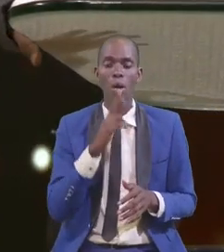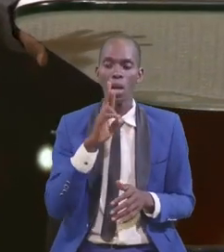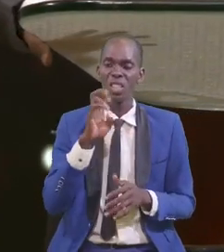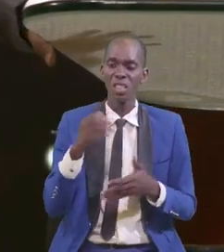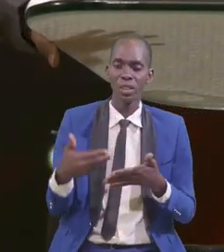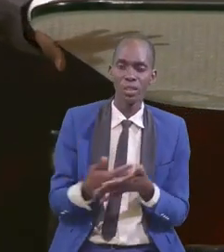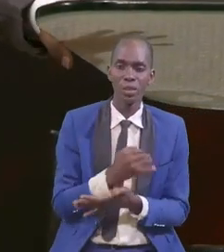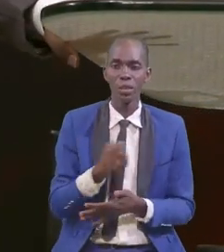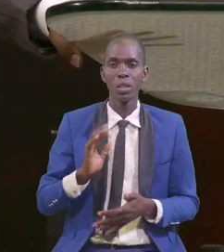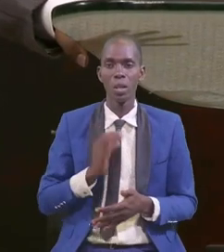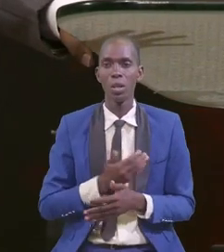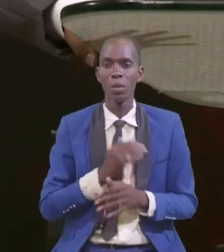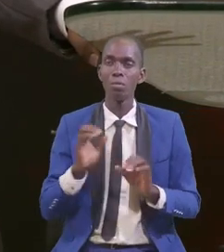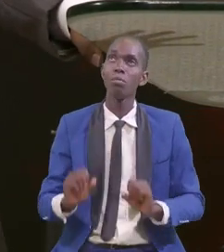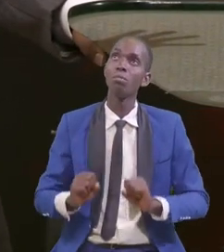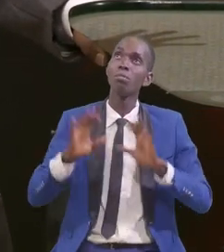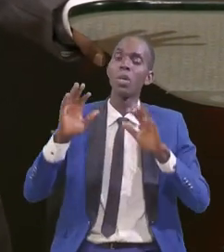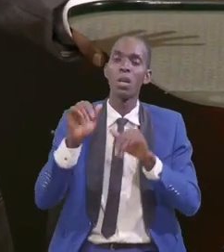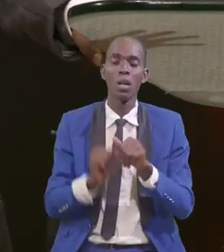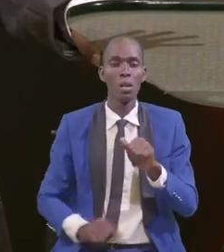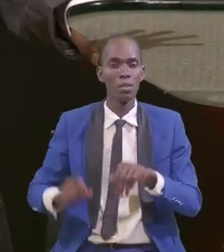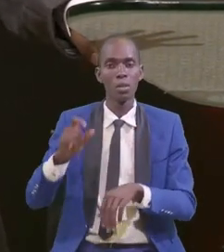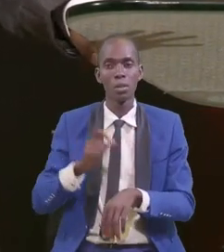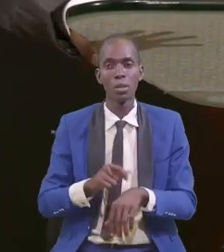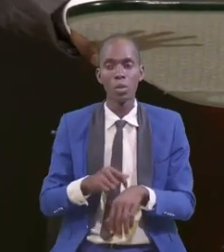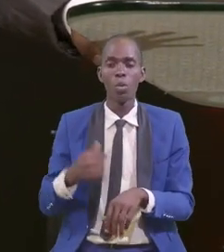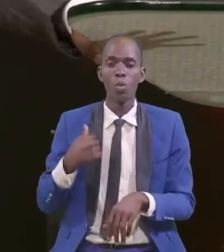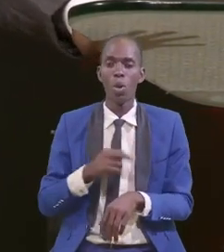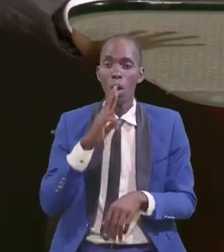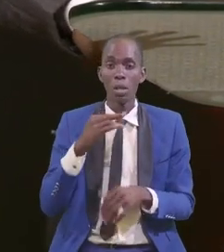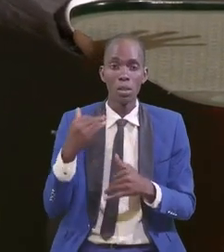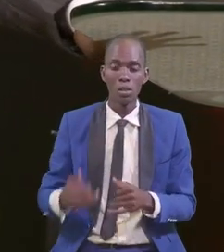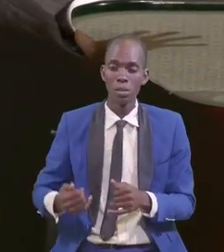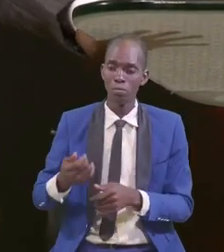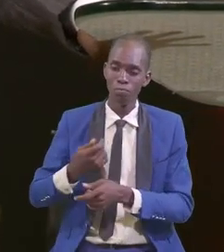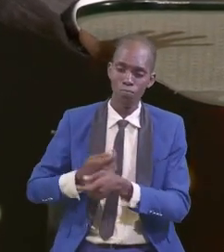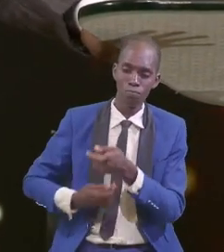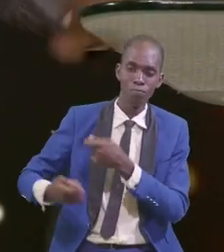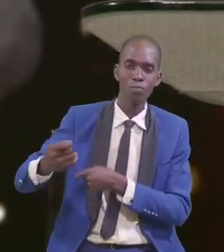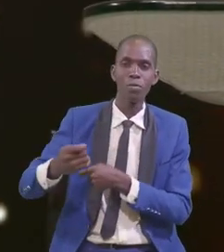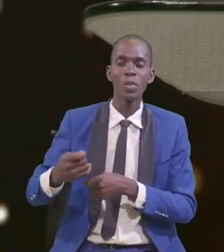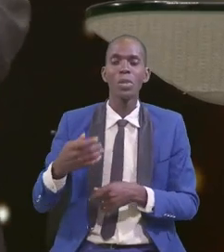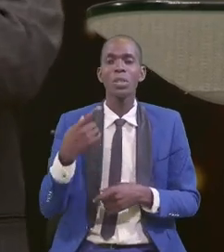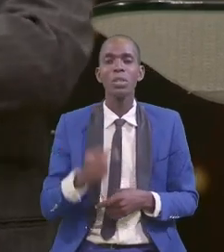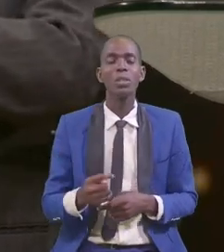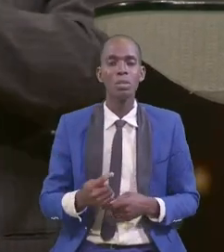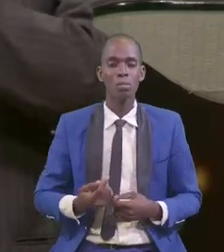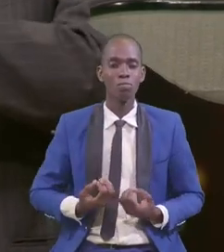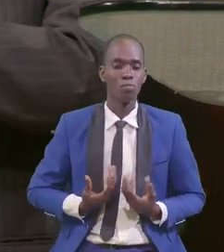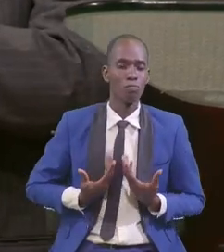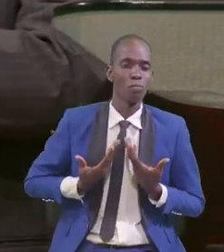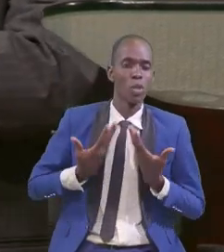our consecration every time. We're reversing the cravings of the flesh, and